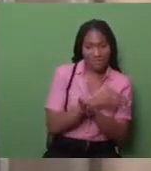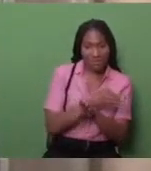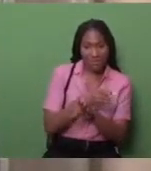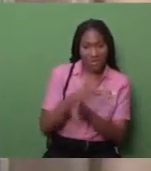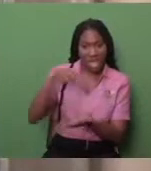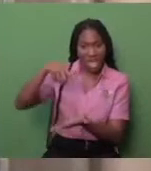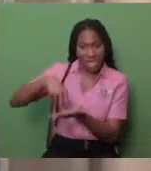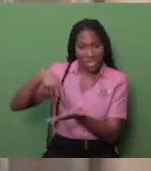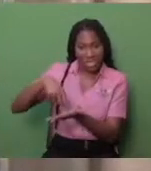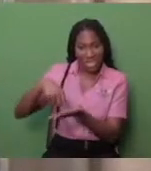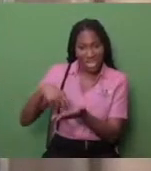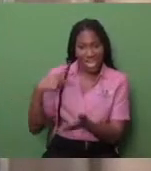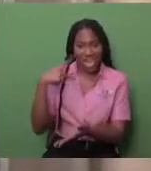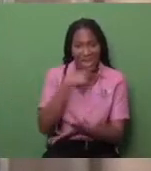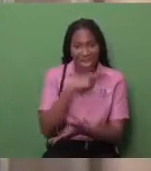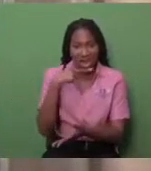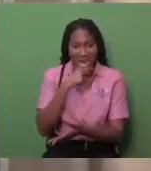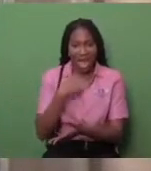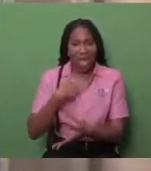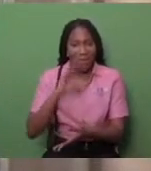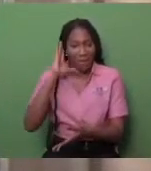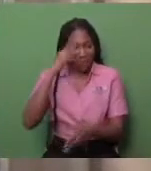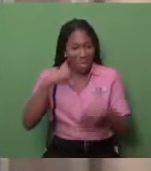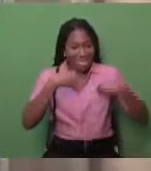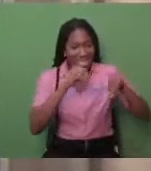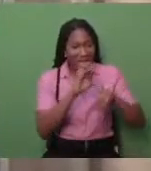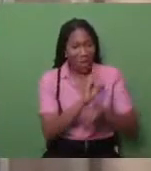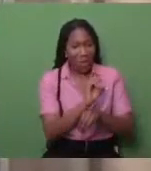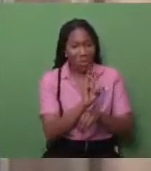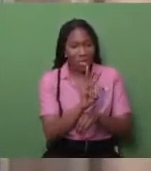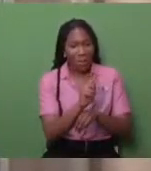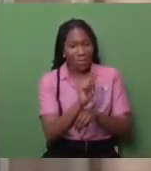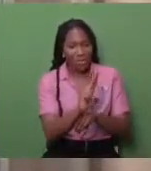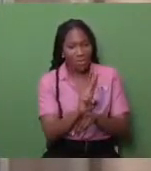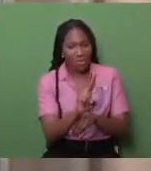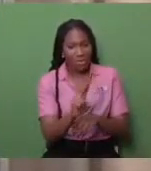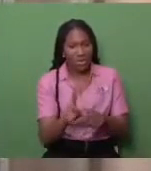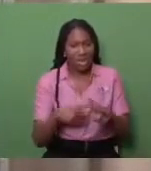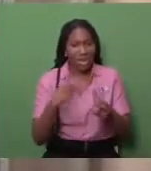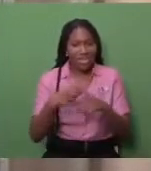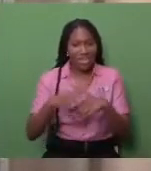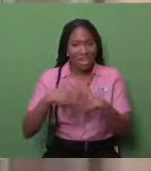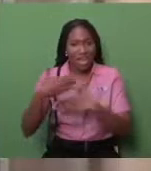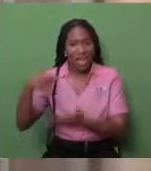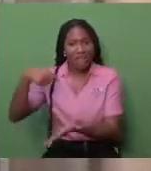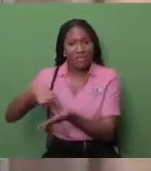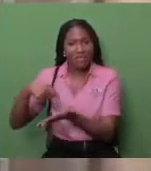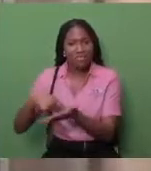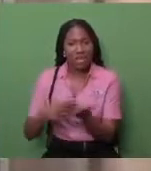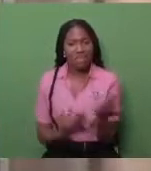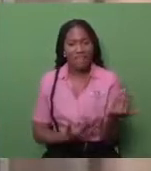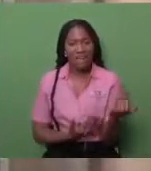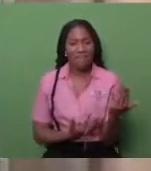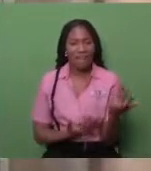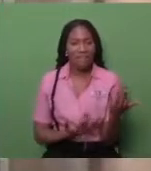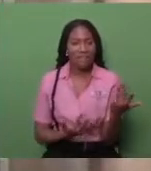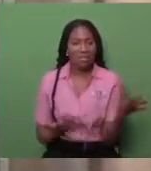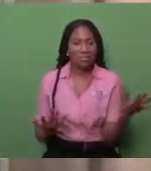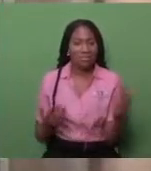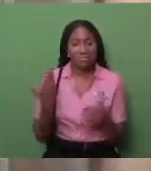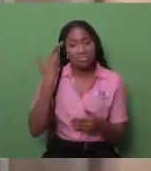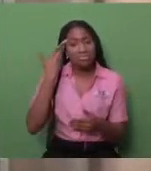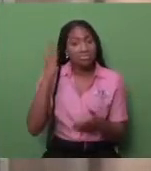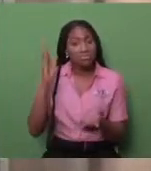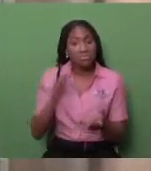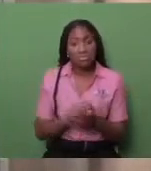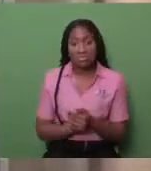Election come and gone, what's happening now? Not a word. Maybe the new Minister of Energy will tell us what's the plan for Petrotrin, the refinery down, what was the